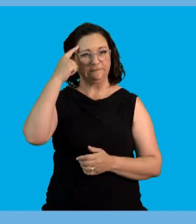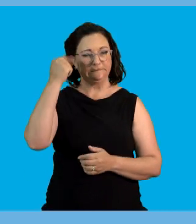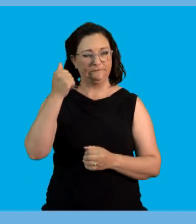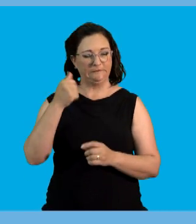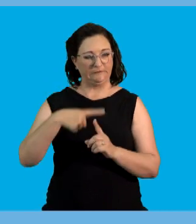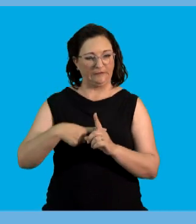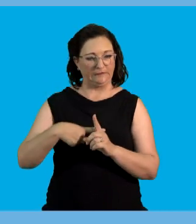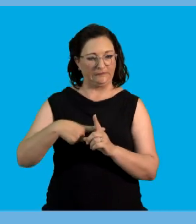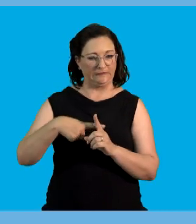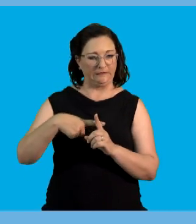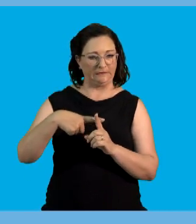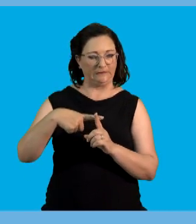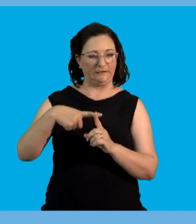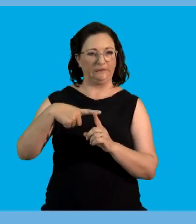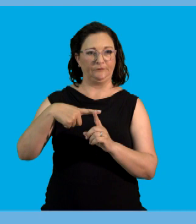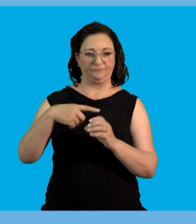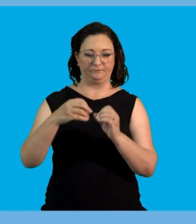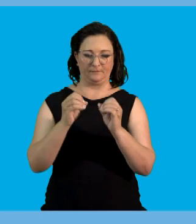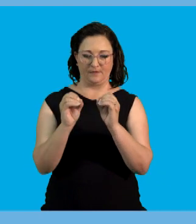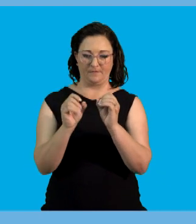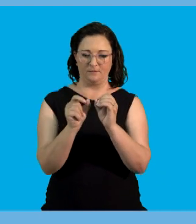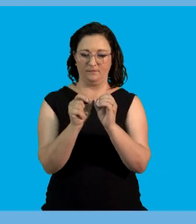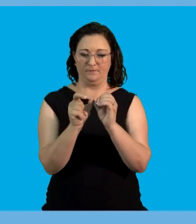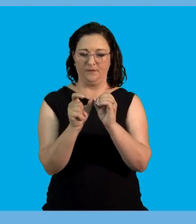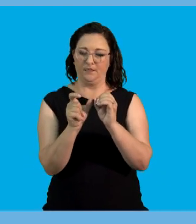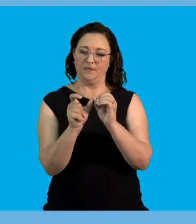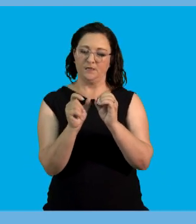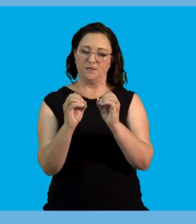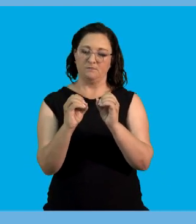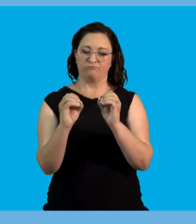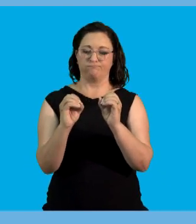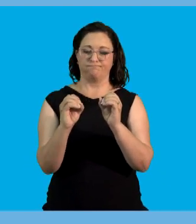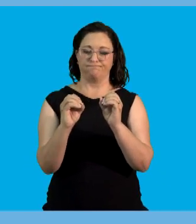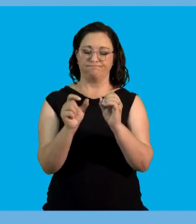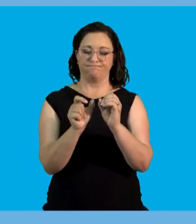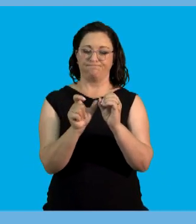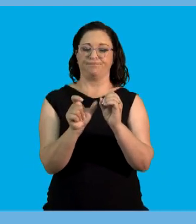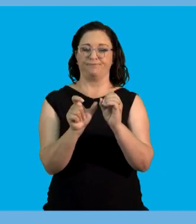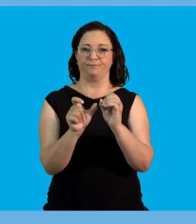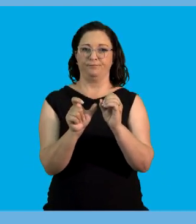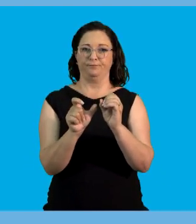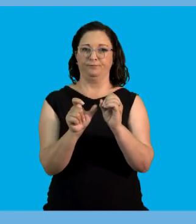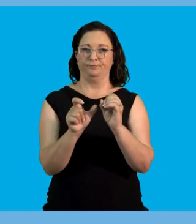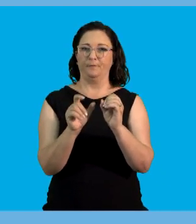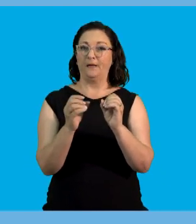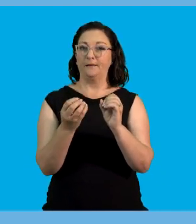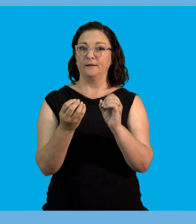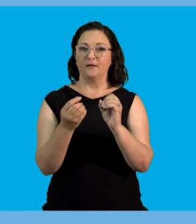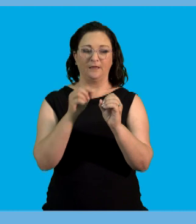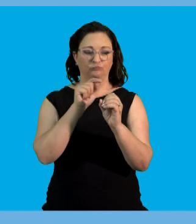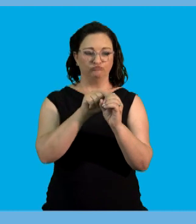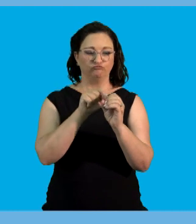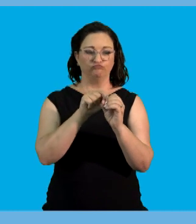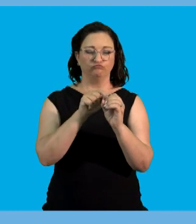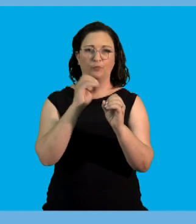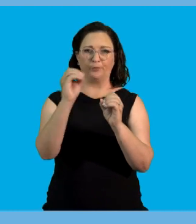we increase the temperature, the brass ball, the spaces between the particles that are making up that brass ball are going to increase. But the